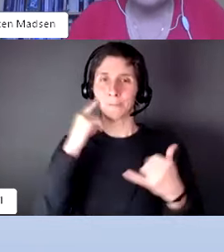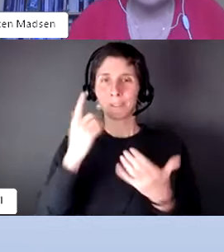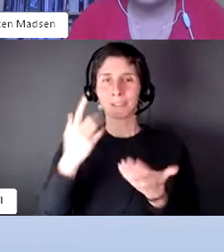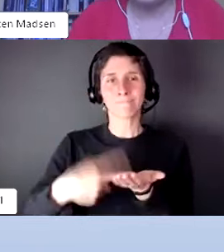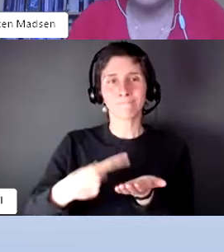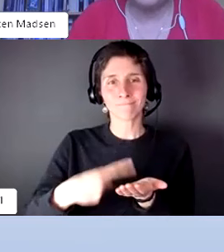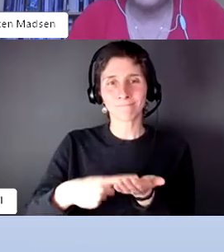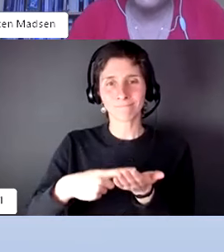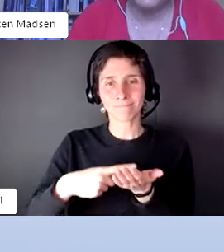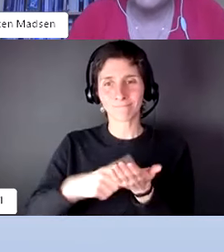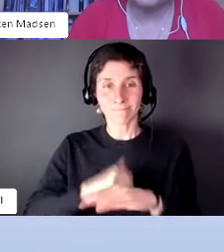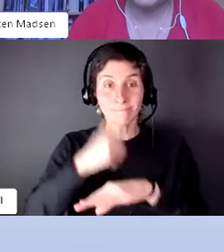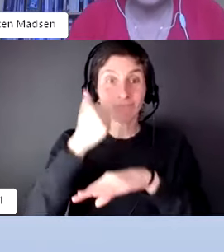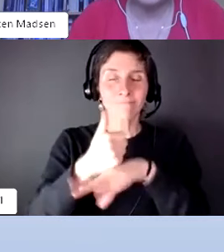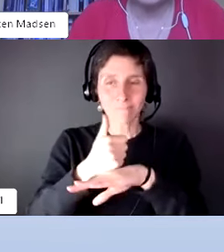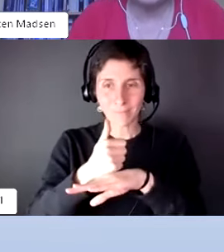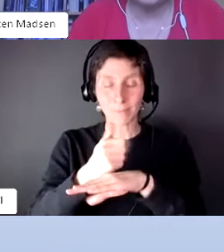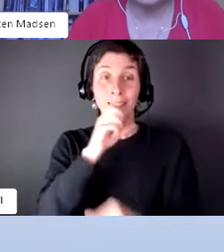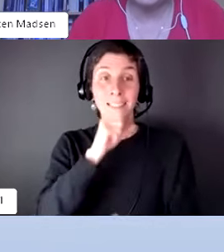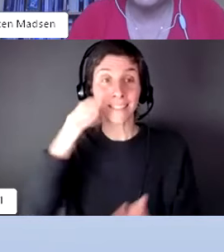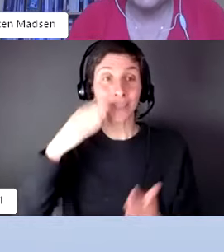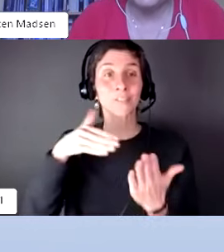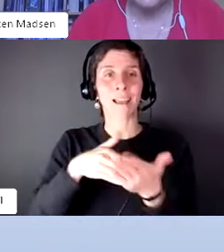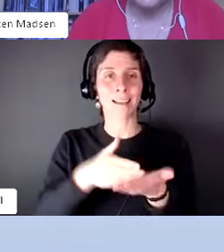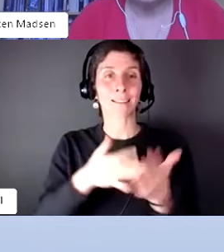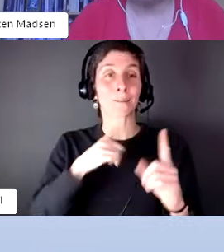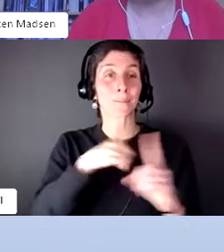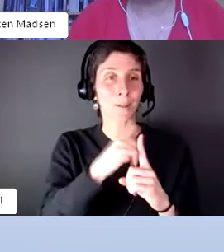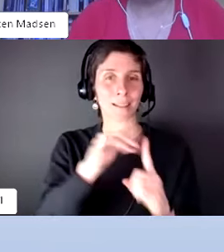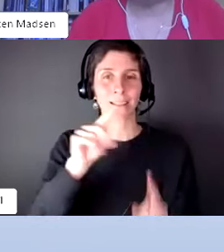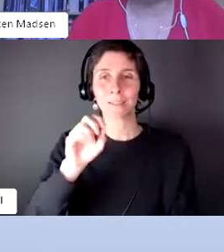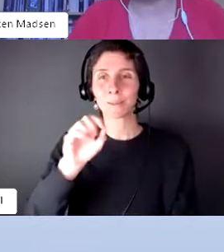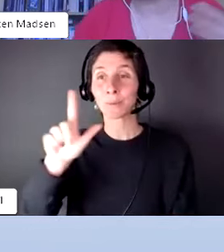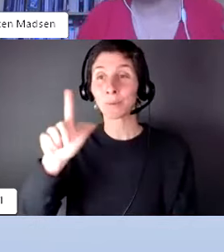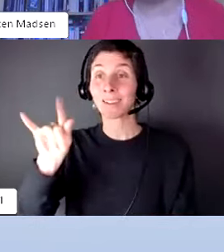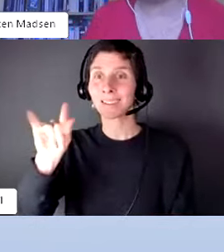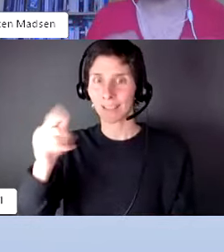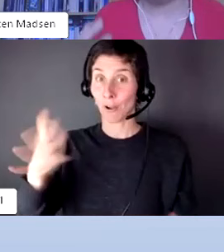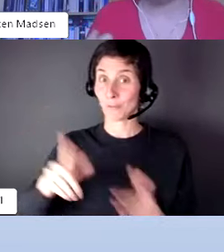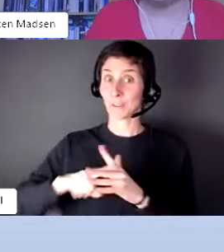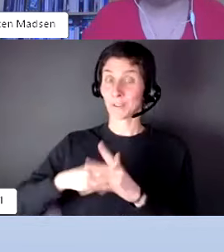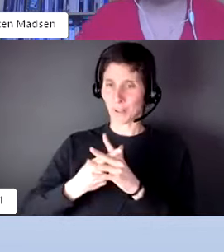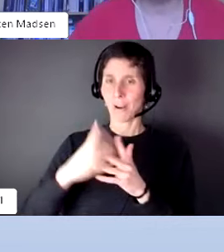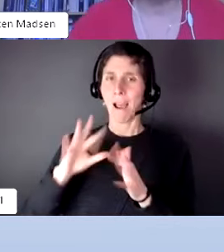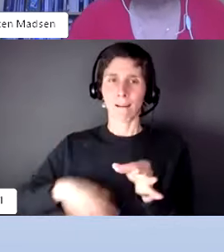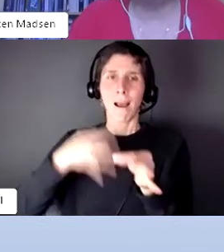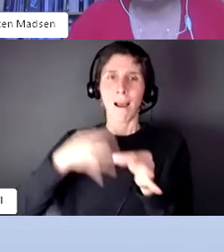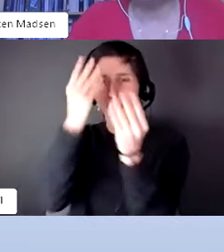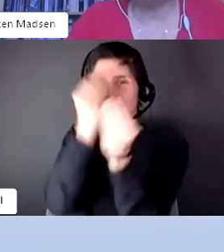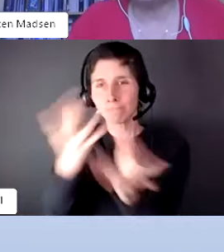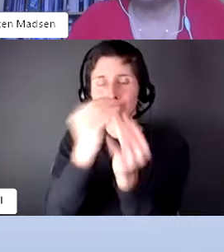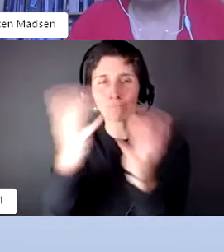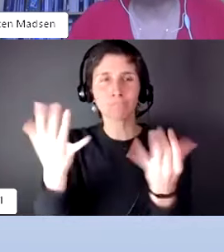on the implementation of the Seniors Anti-bullying Toolkit that has begun and provide you with an update. This is part